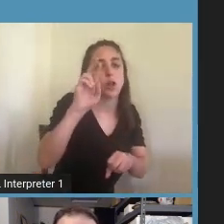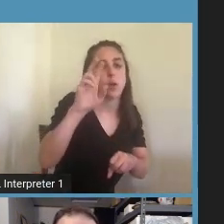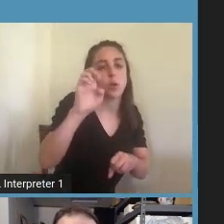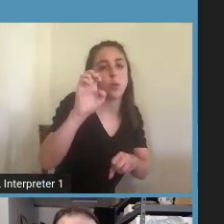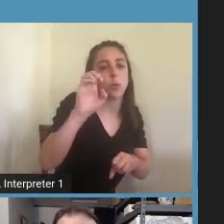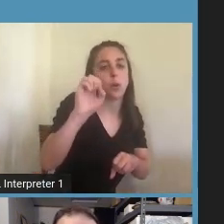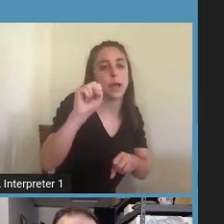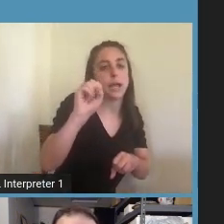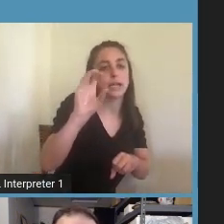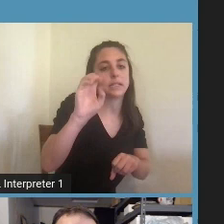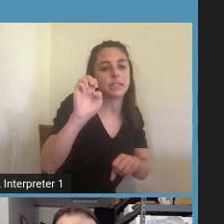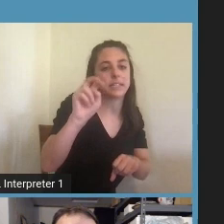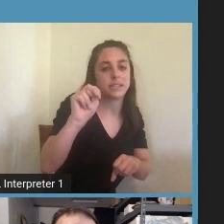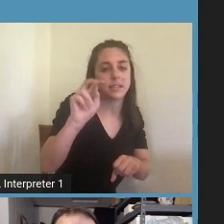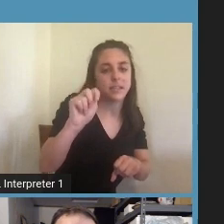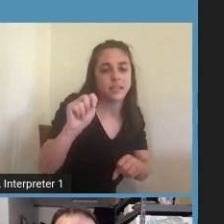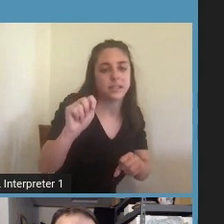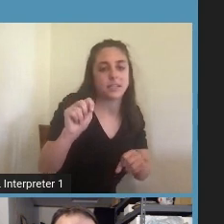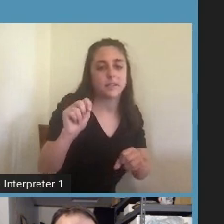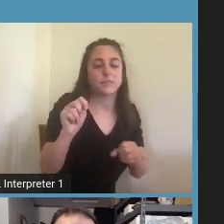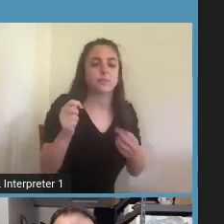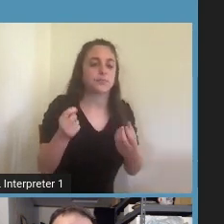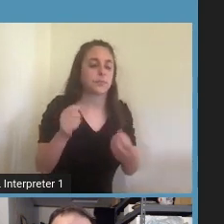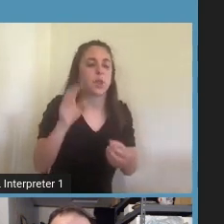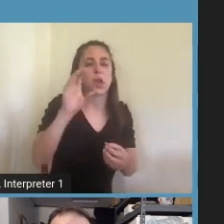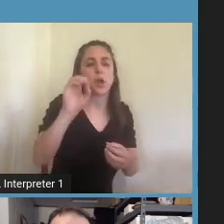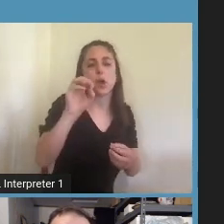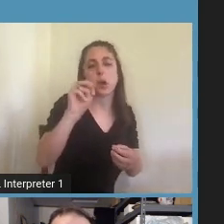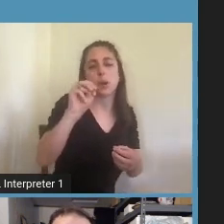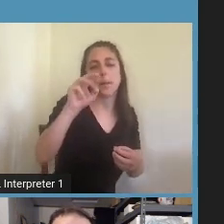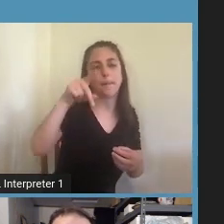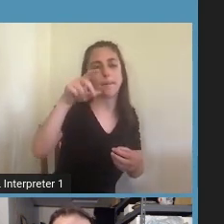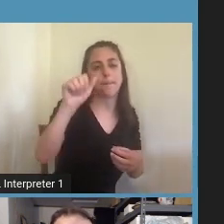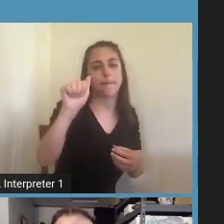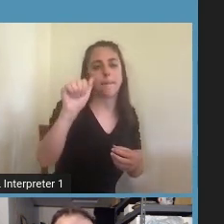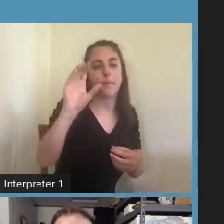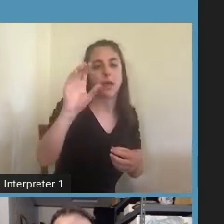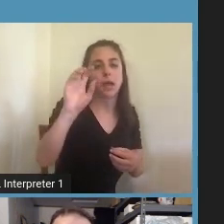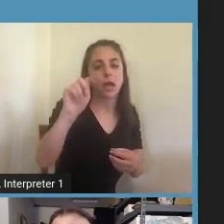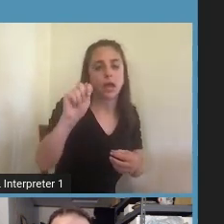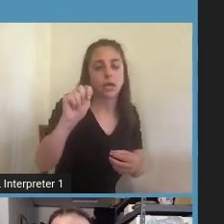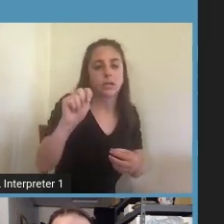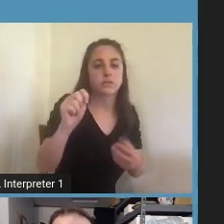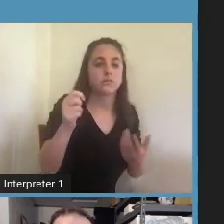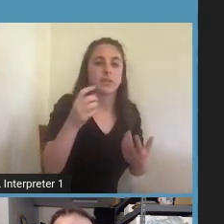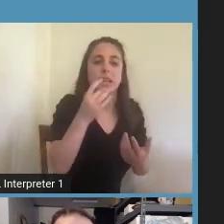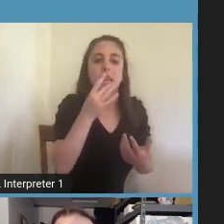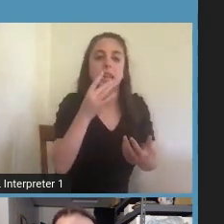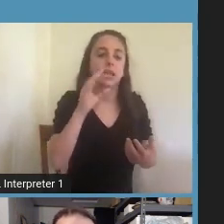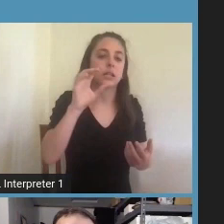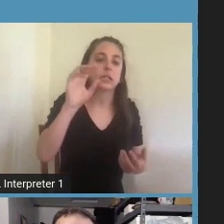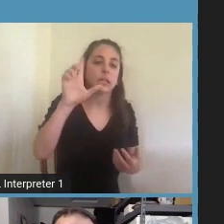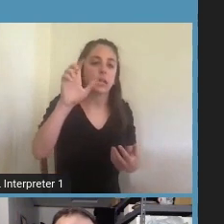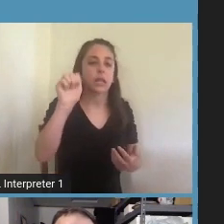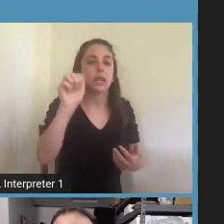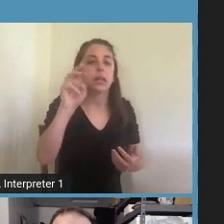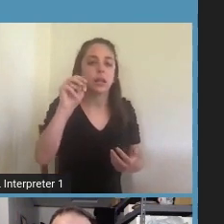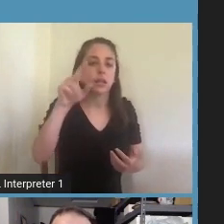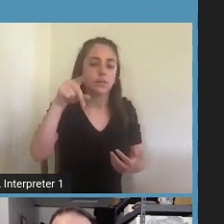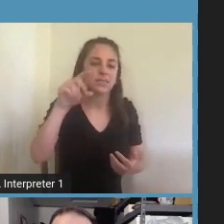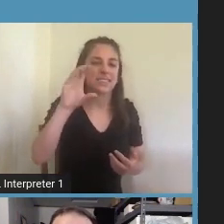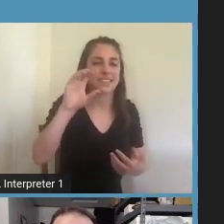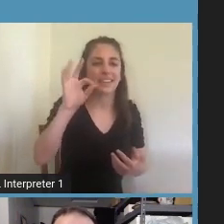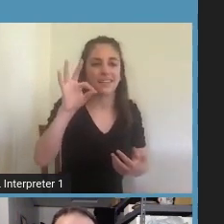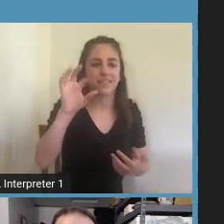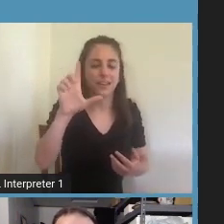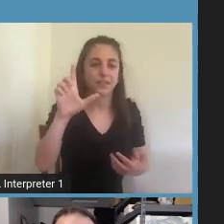have some called like compact fluorescent lamps, or CFLs. Those take a while to